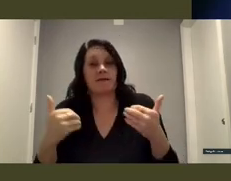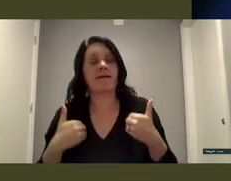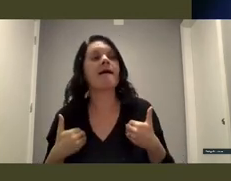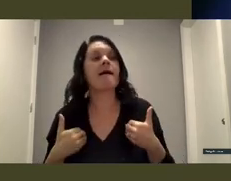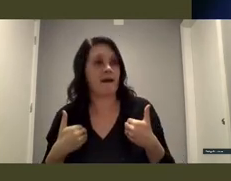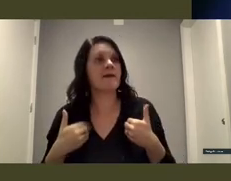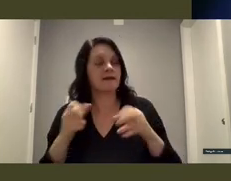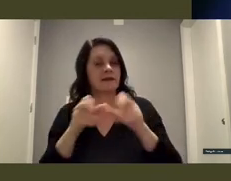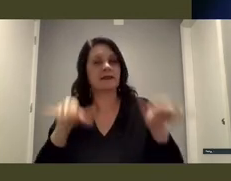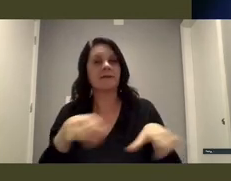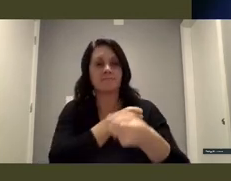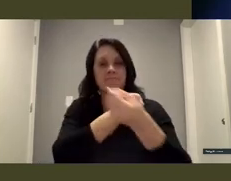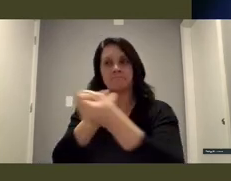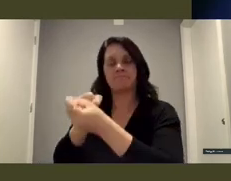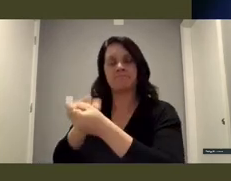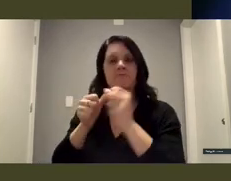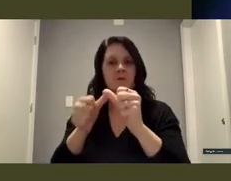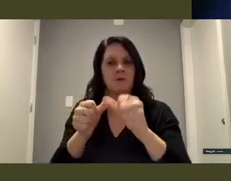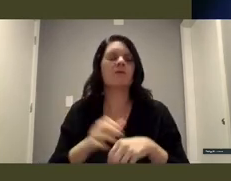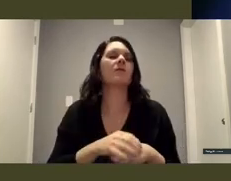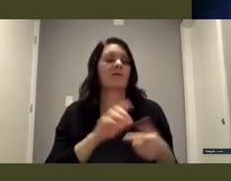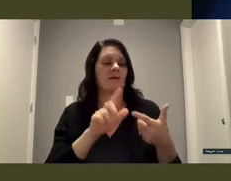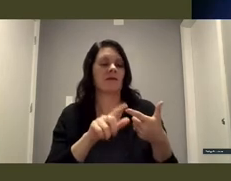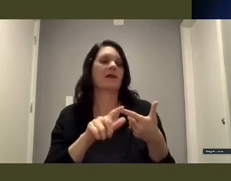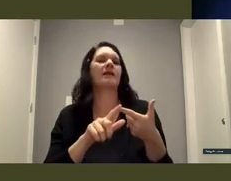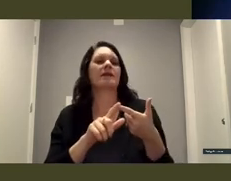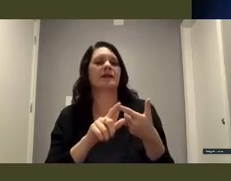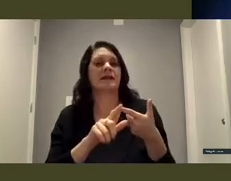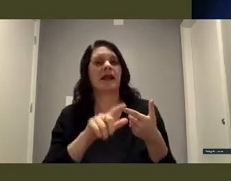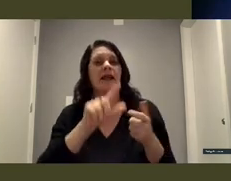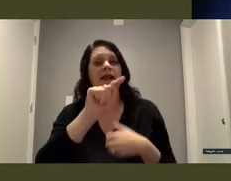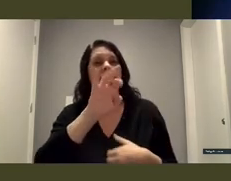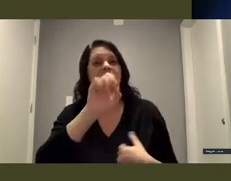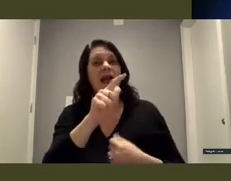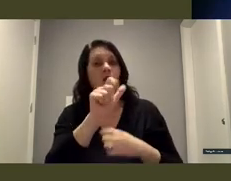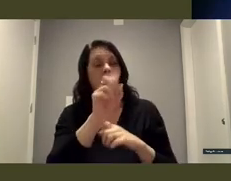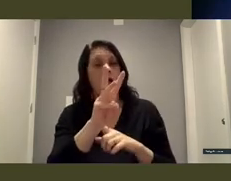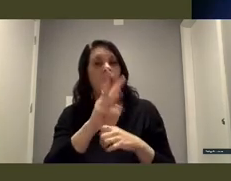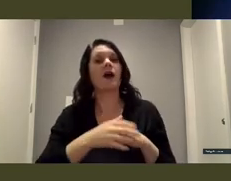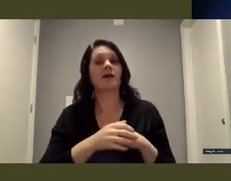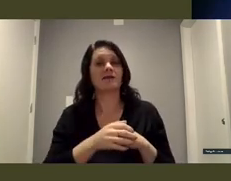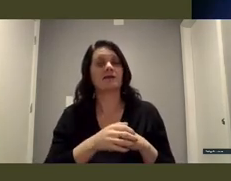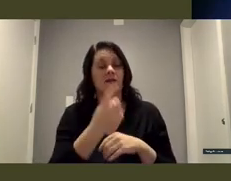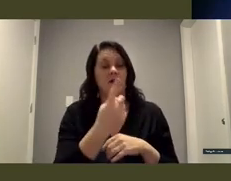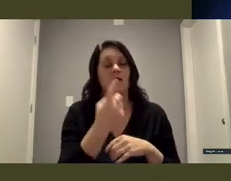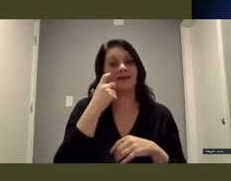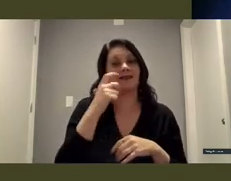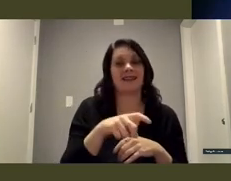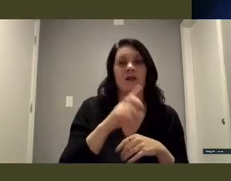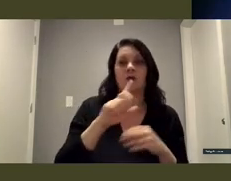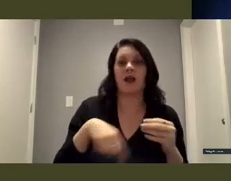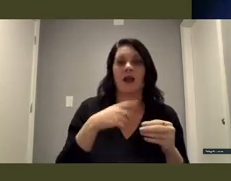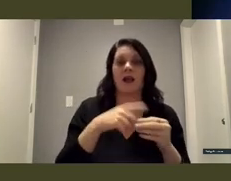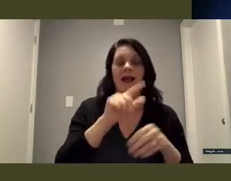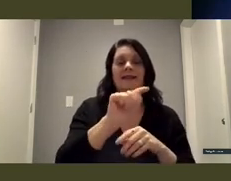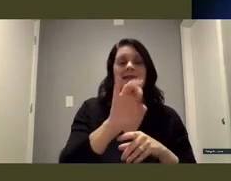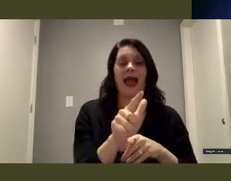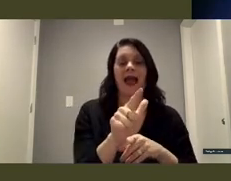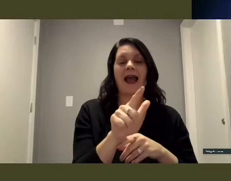important. Tax law. There's a new study that came out that looks at the intersection of tax law,